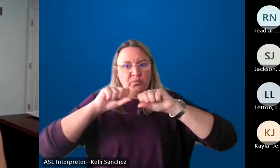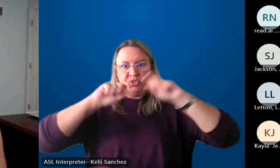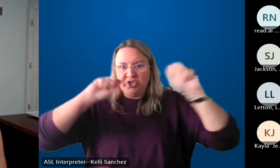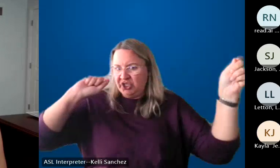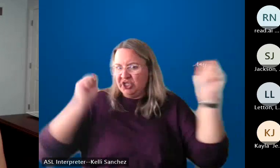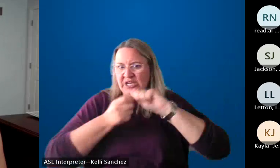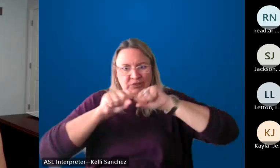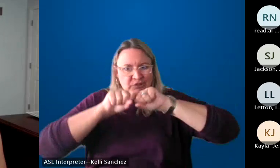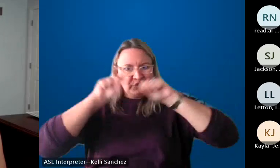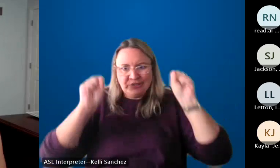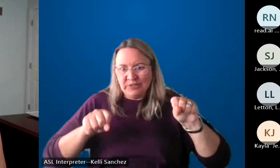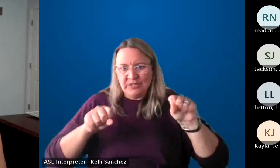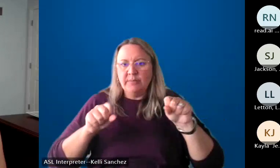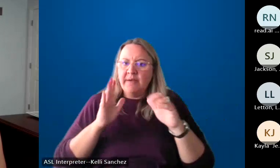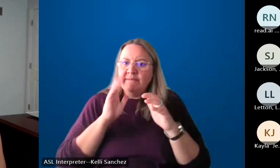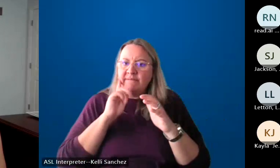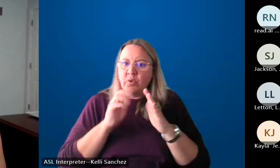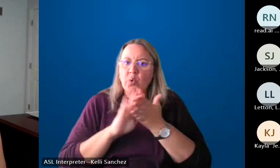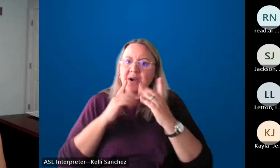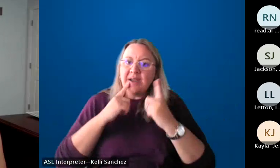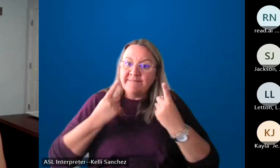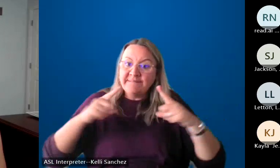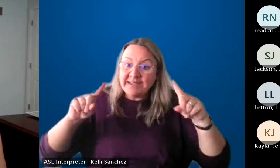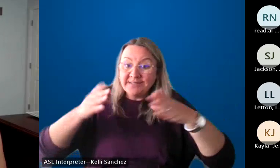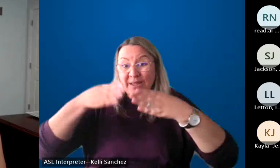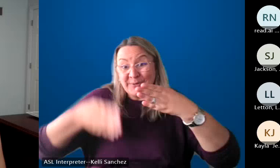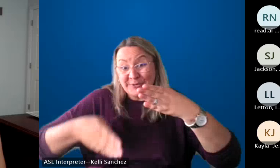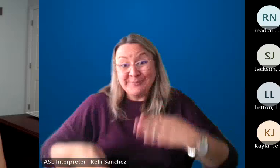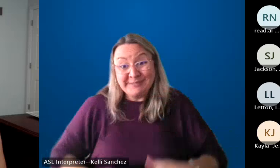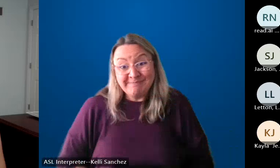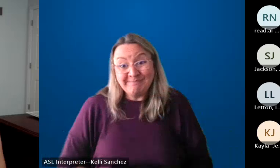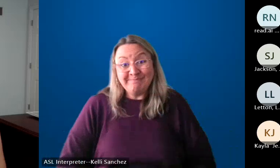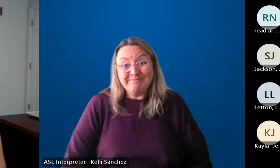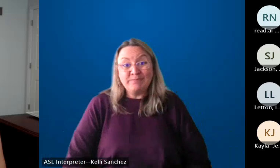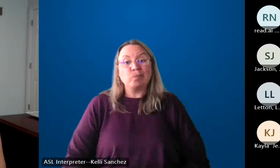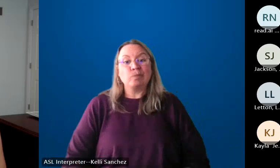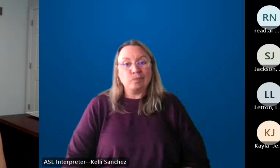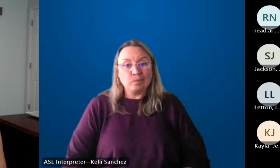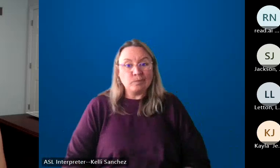for effective outcomes.